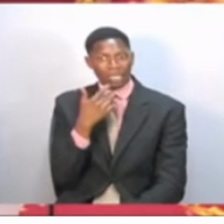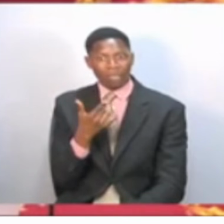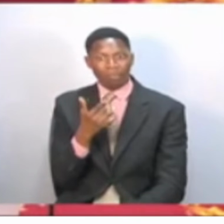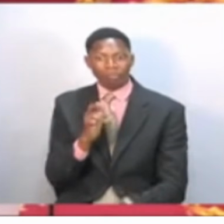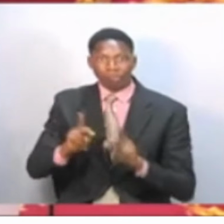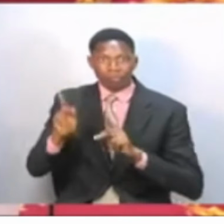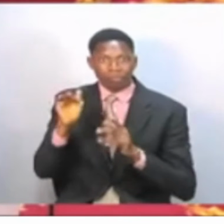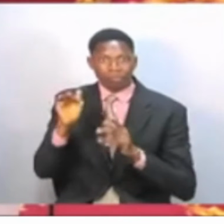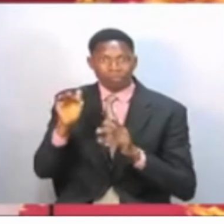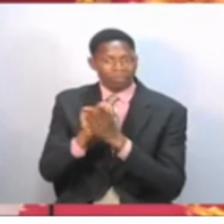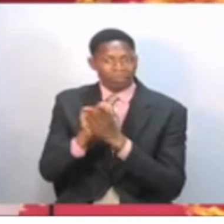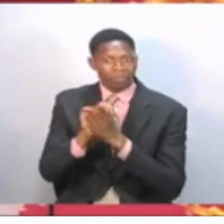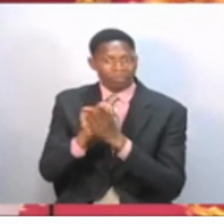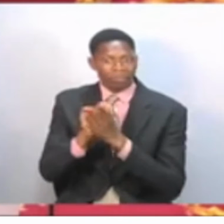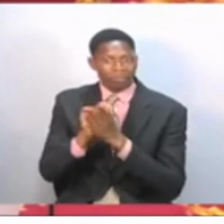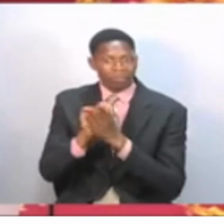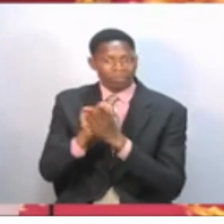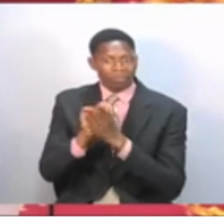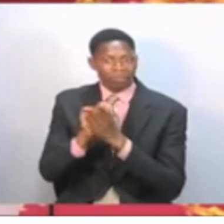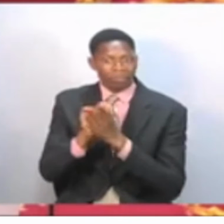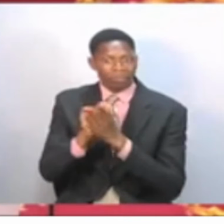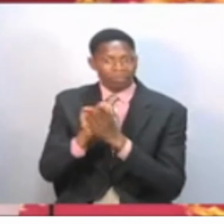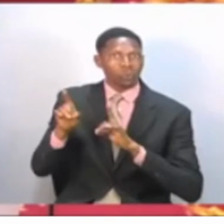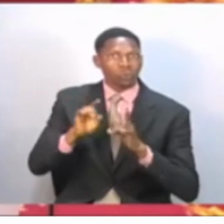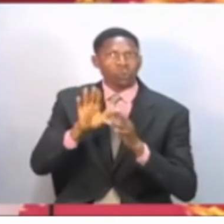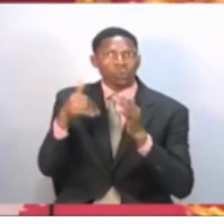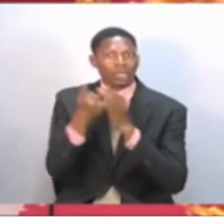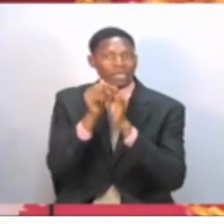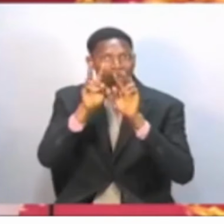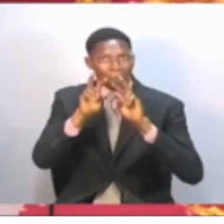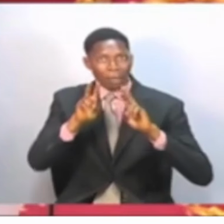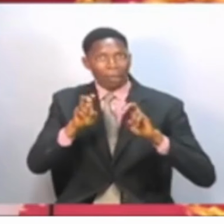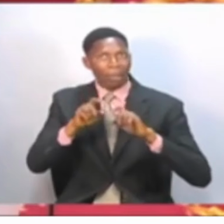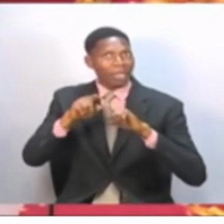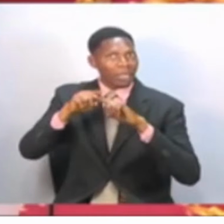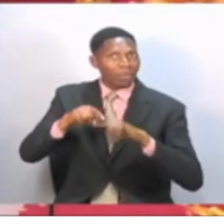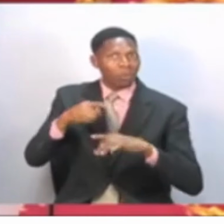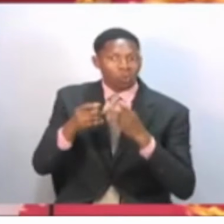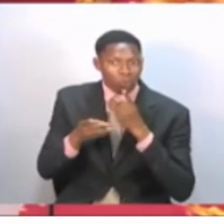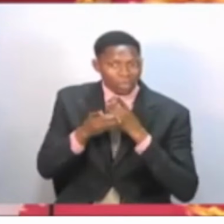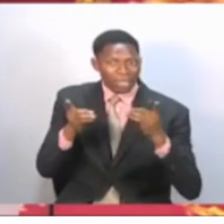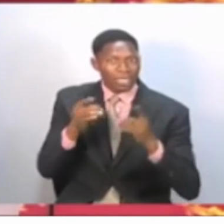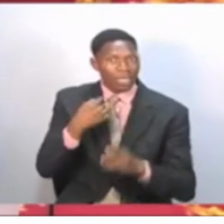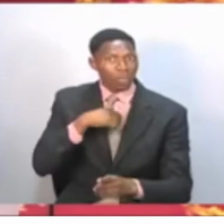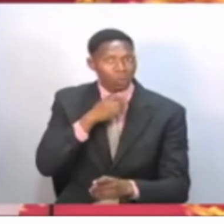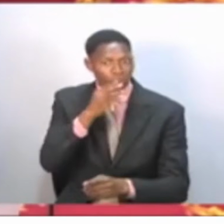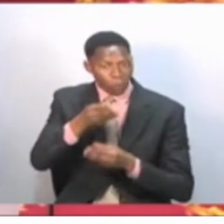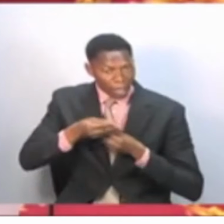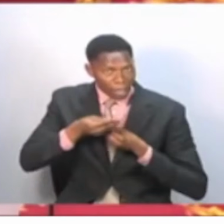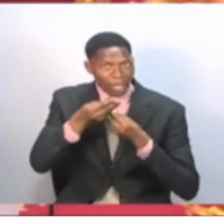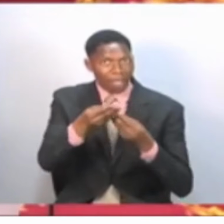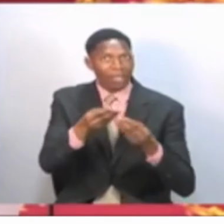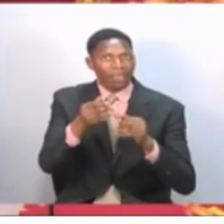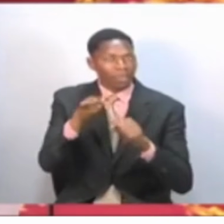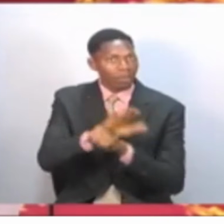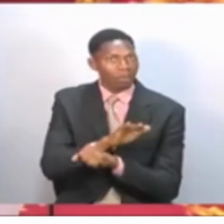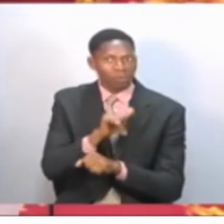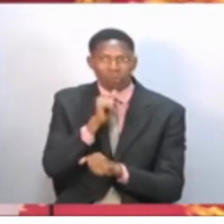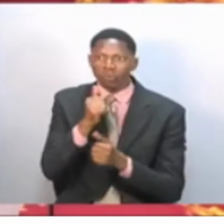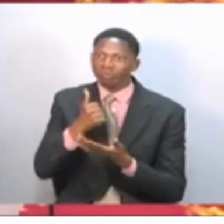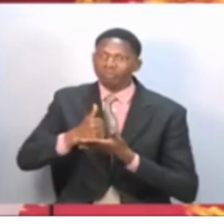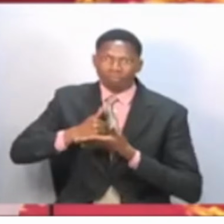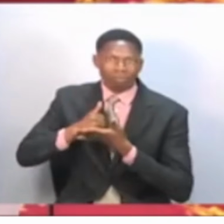to have done this so-called analysis based on data we submitted to them freely didn't help the